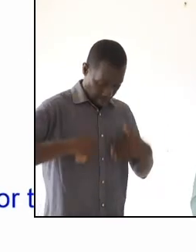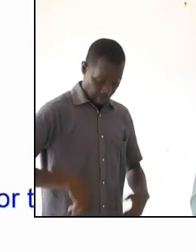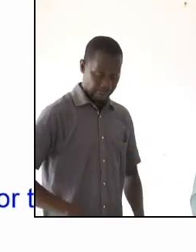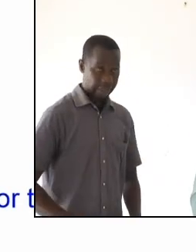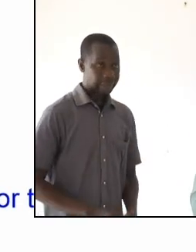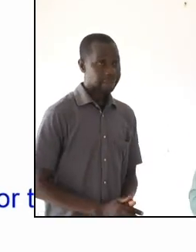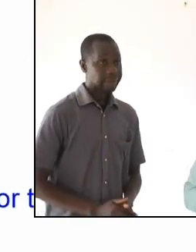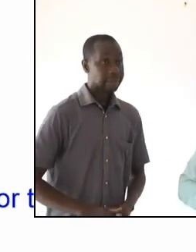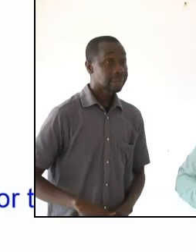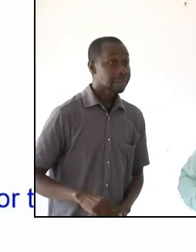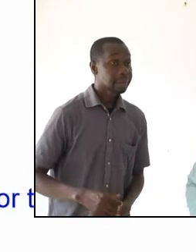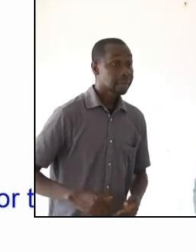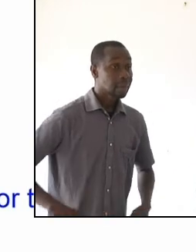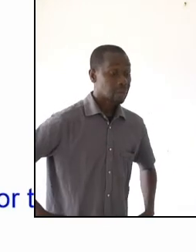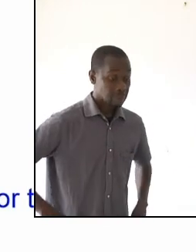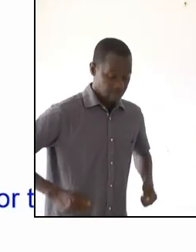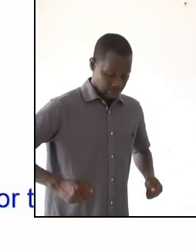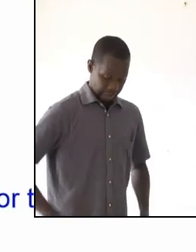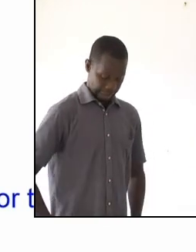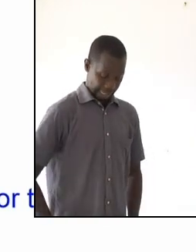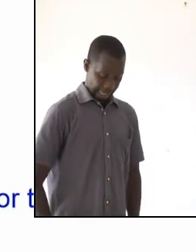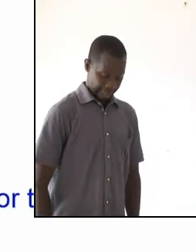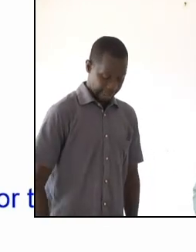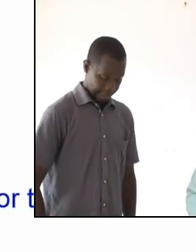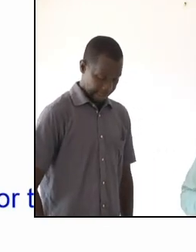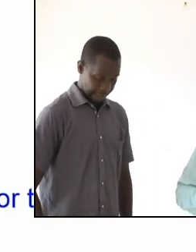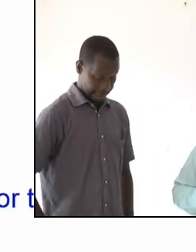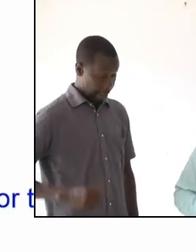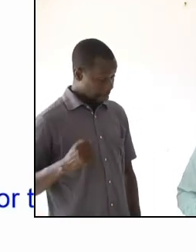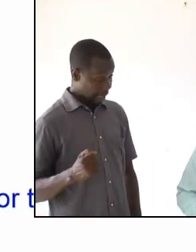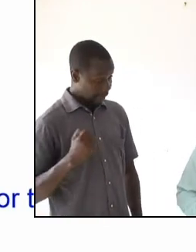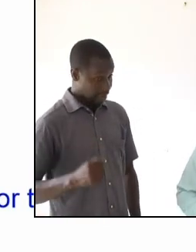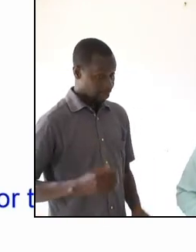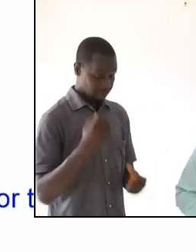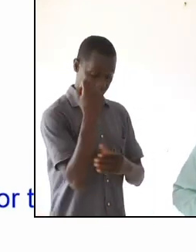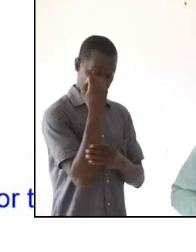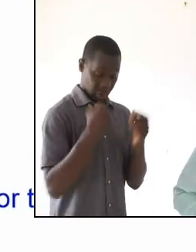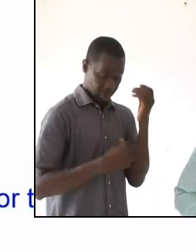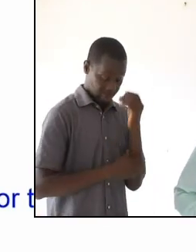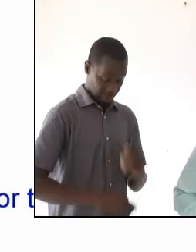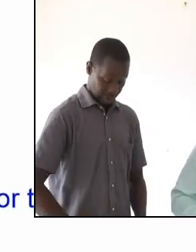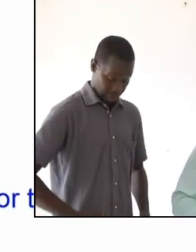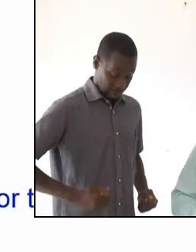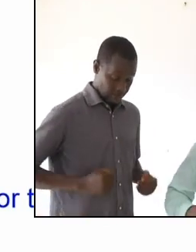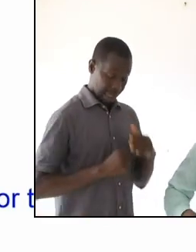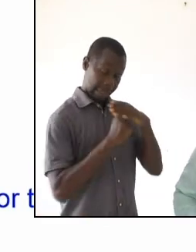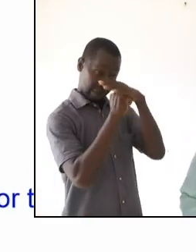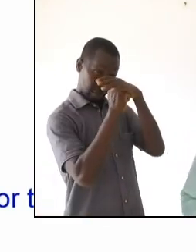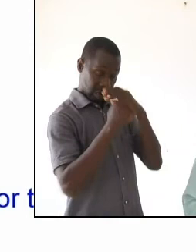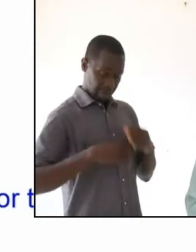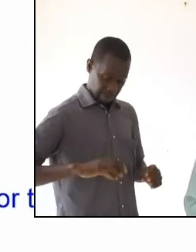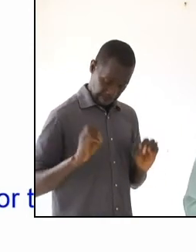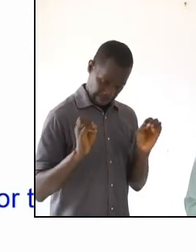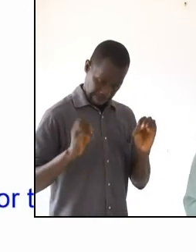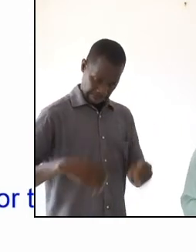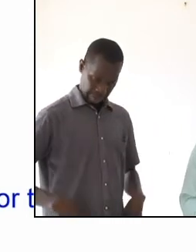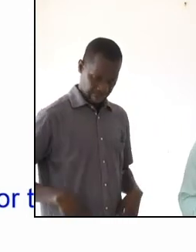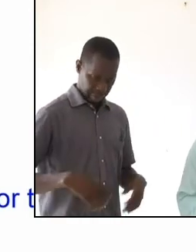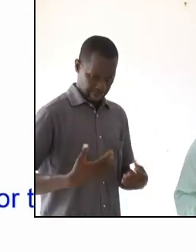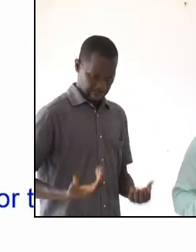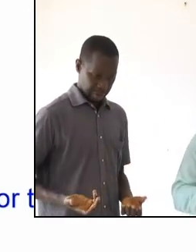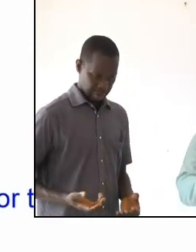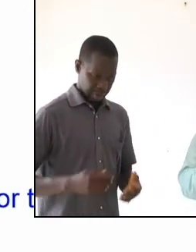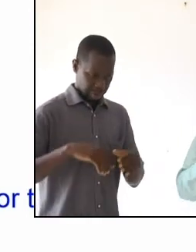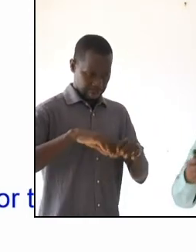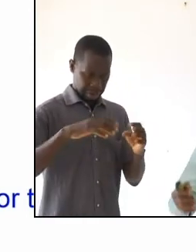body. We're able to stand because of the bones that are supporting us. If we didn't have any bone, it would be like